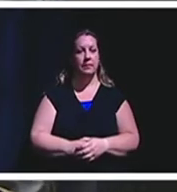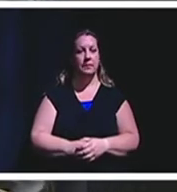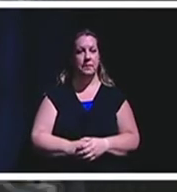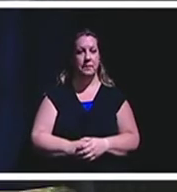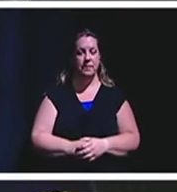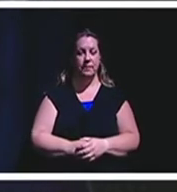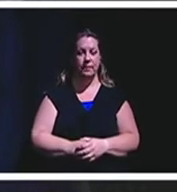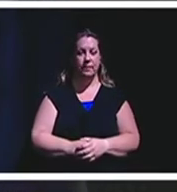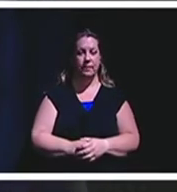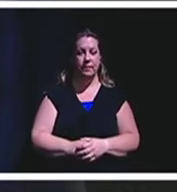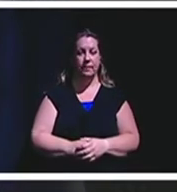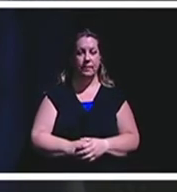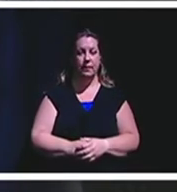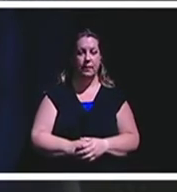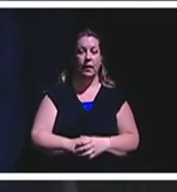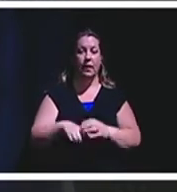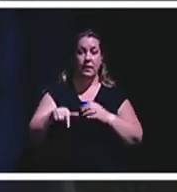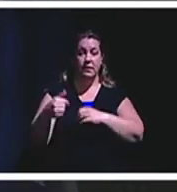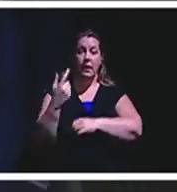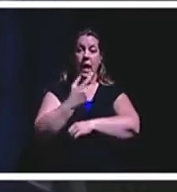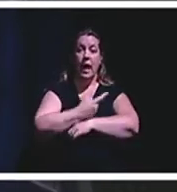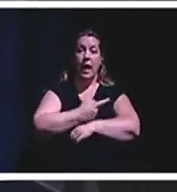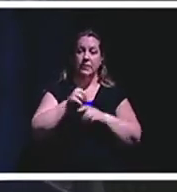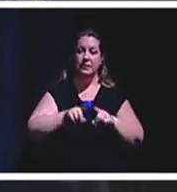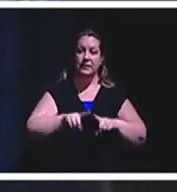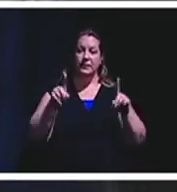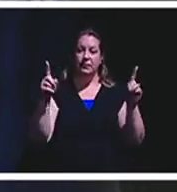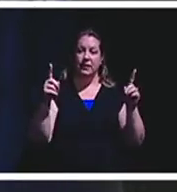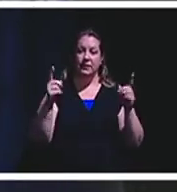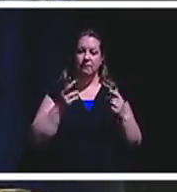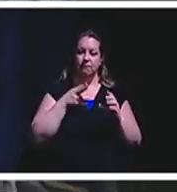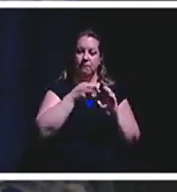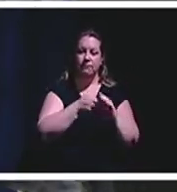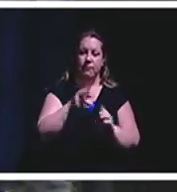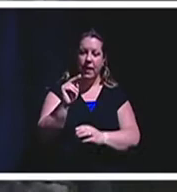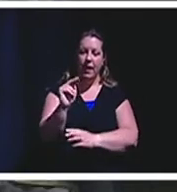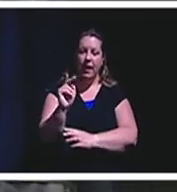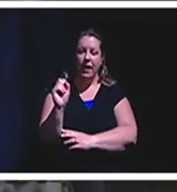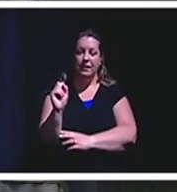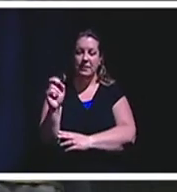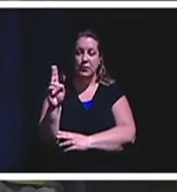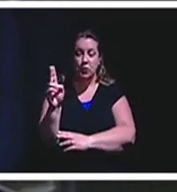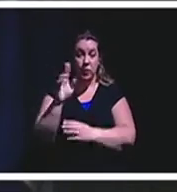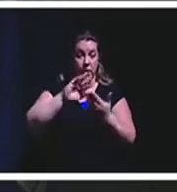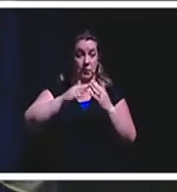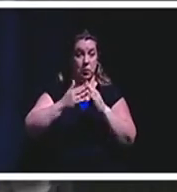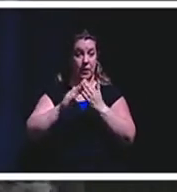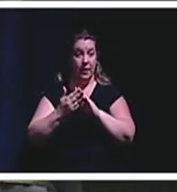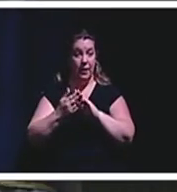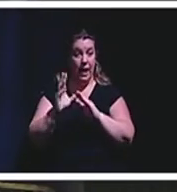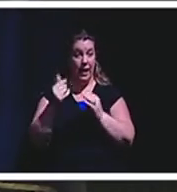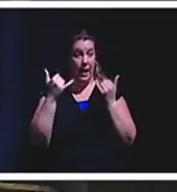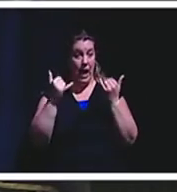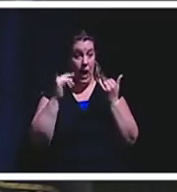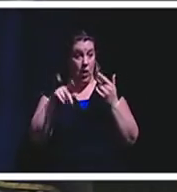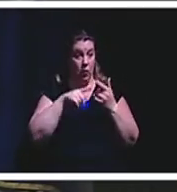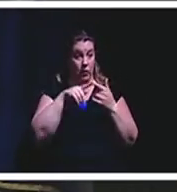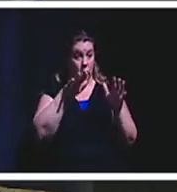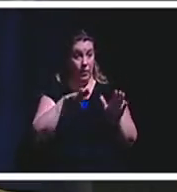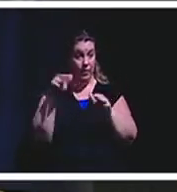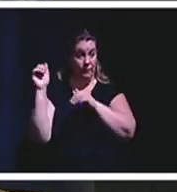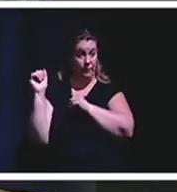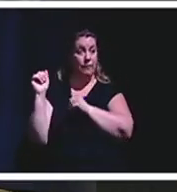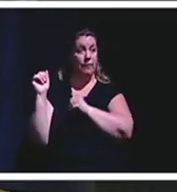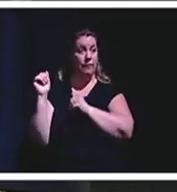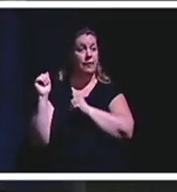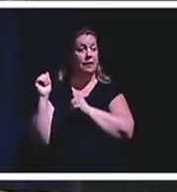You became part of the NSU community, and now, as you walk out of these doors,